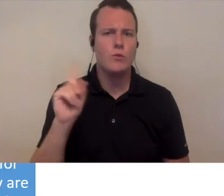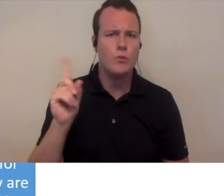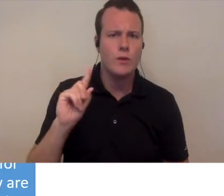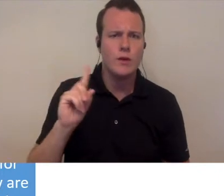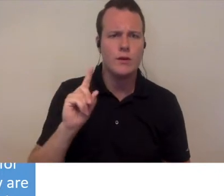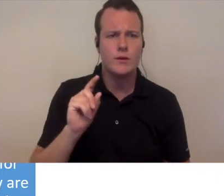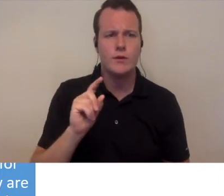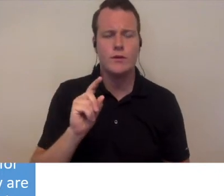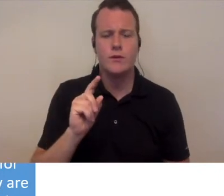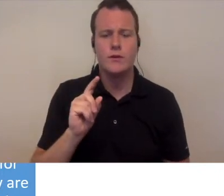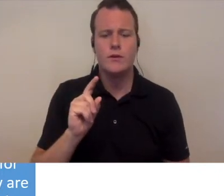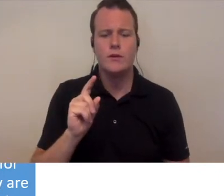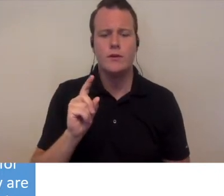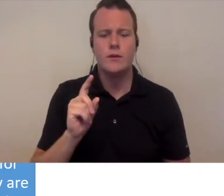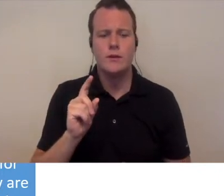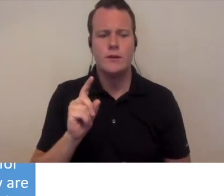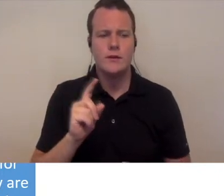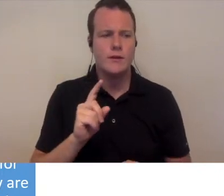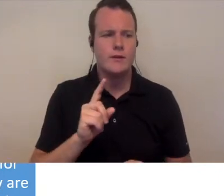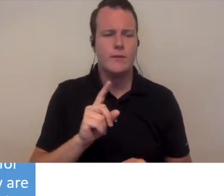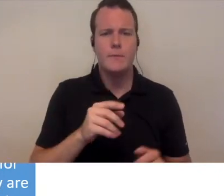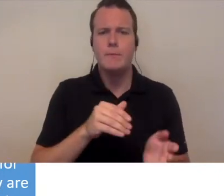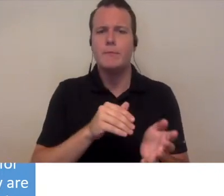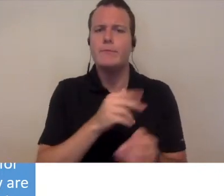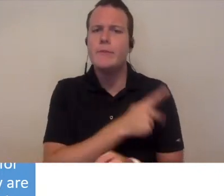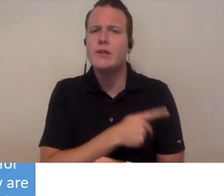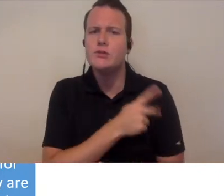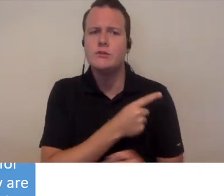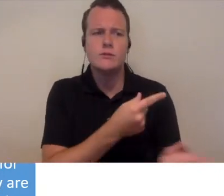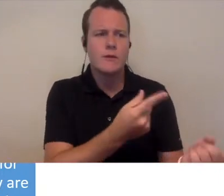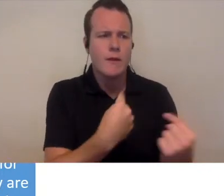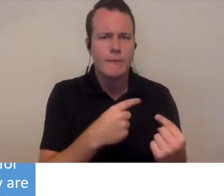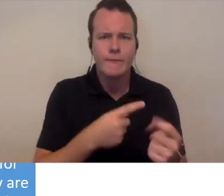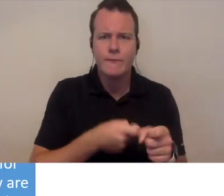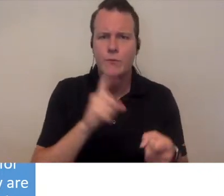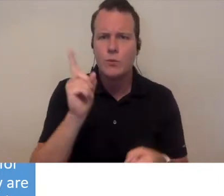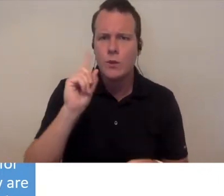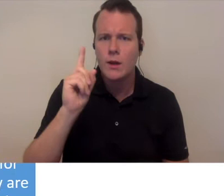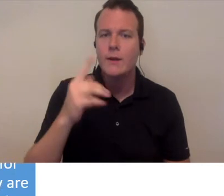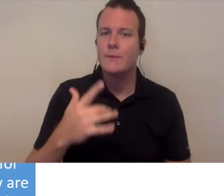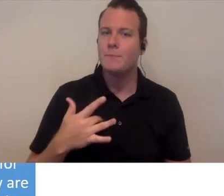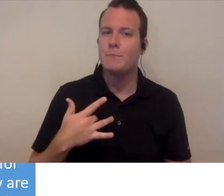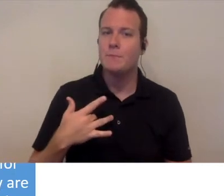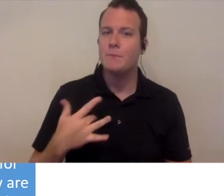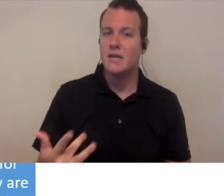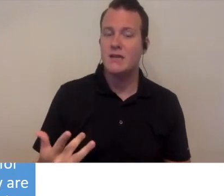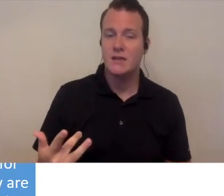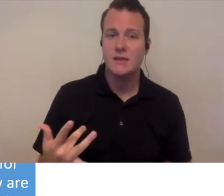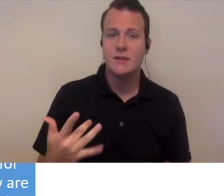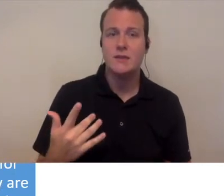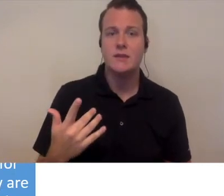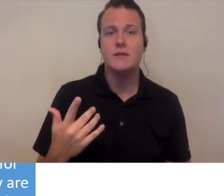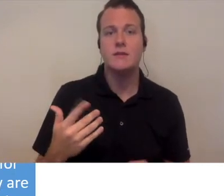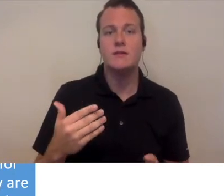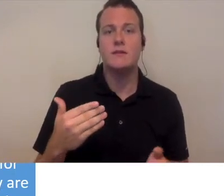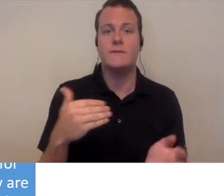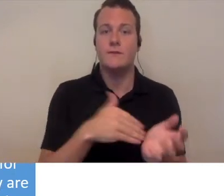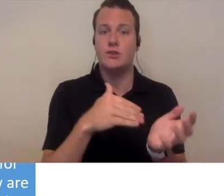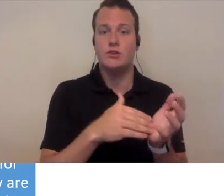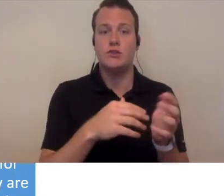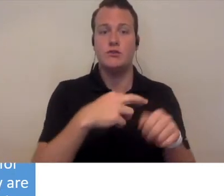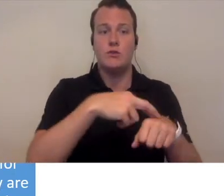where you're going to have patients come into your office from, physician referral is one of the top